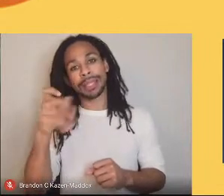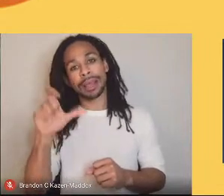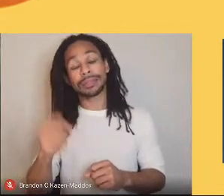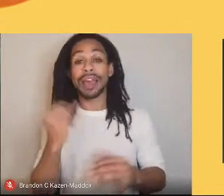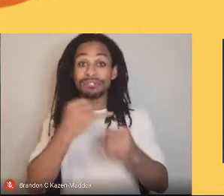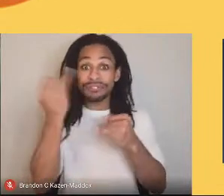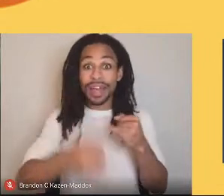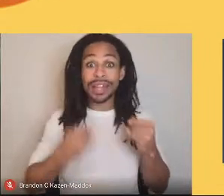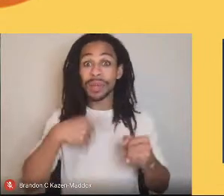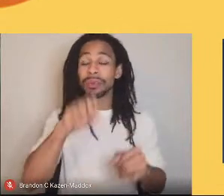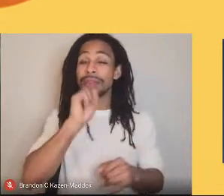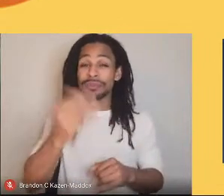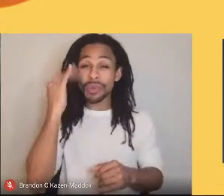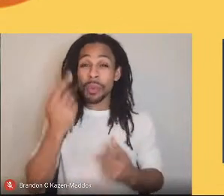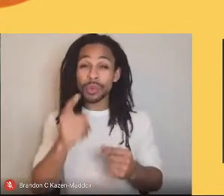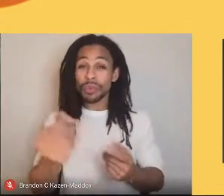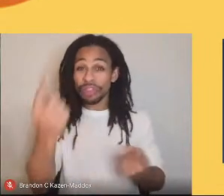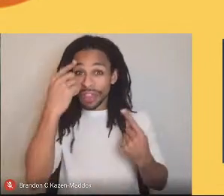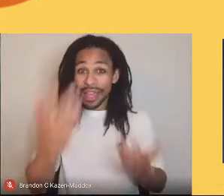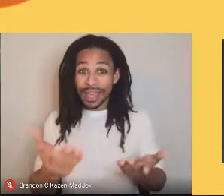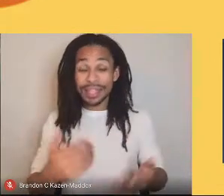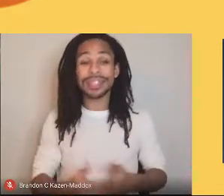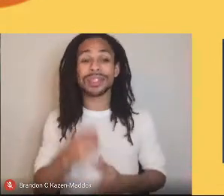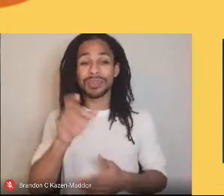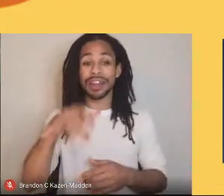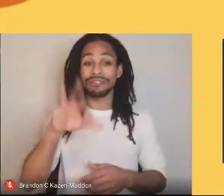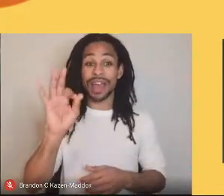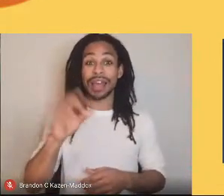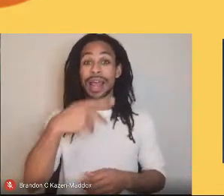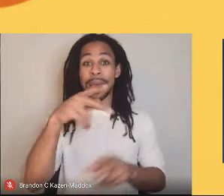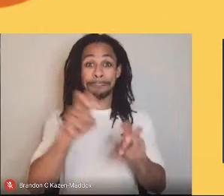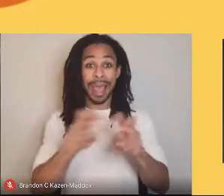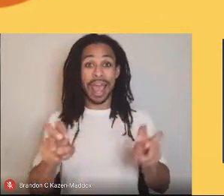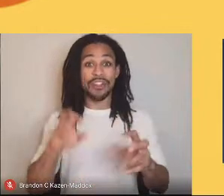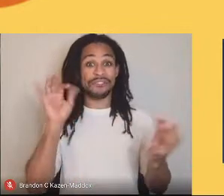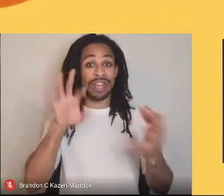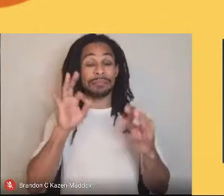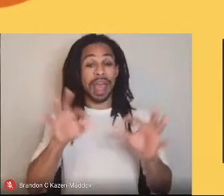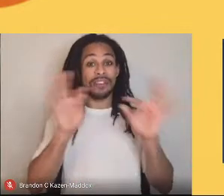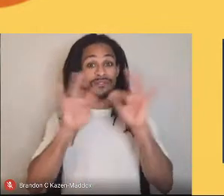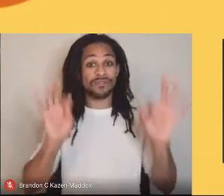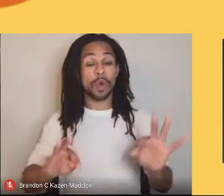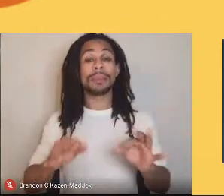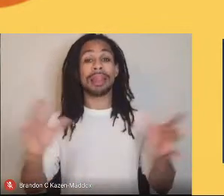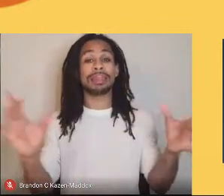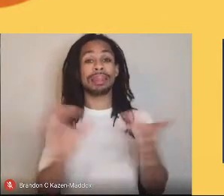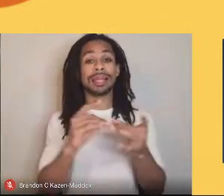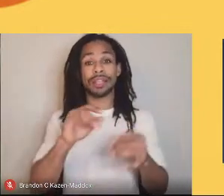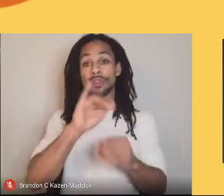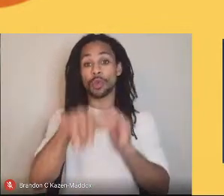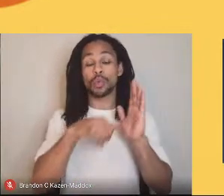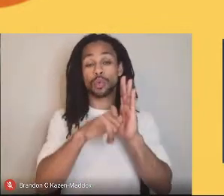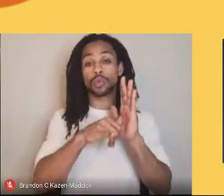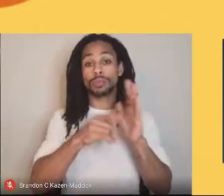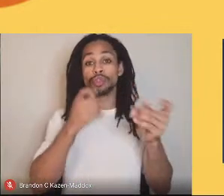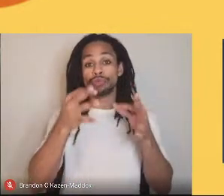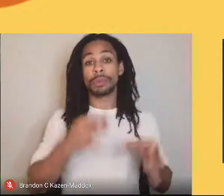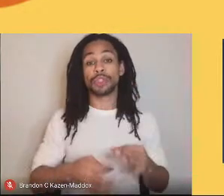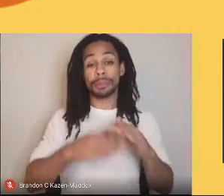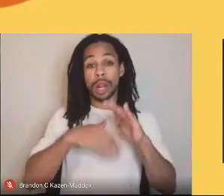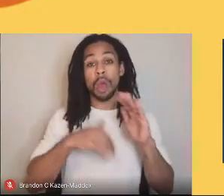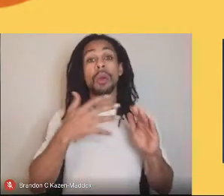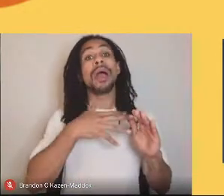Finally, we'd love to know what you think. You can find a panel feedback form linked both in the YouTube description below and over on the